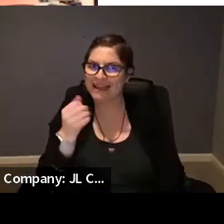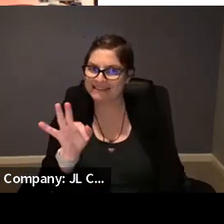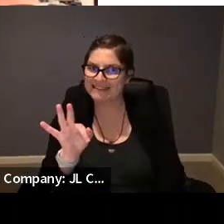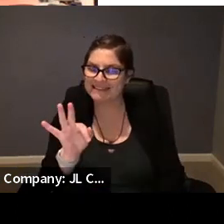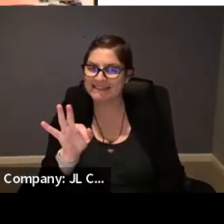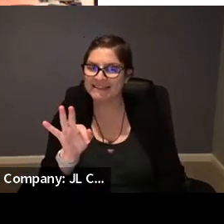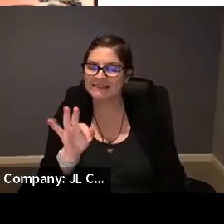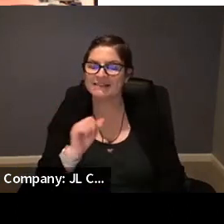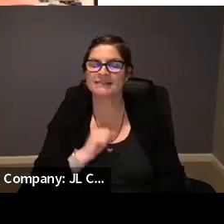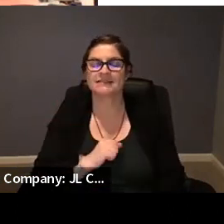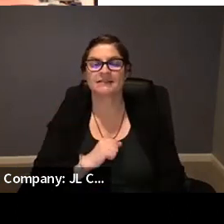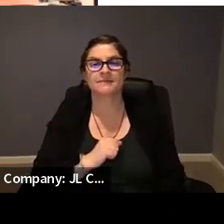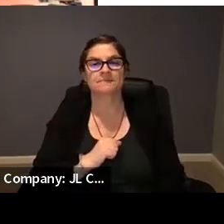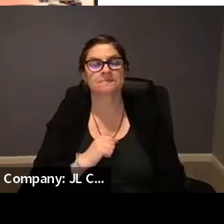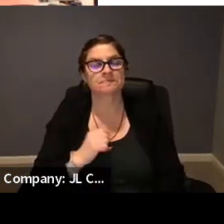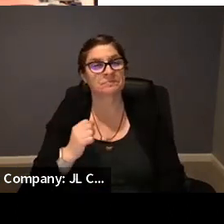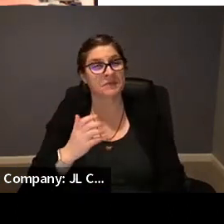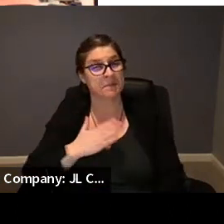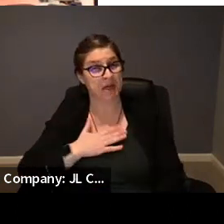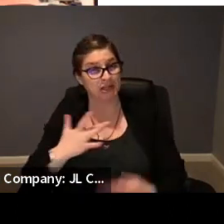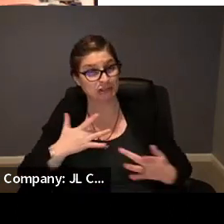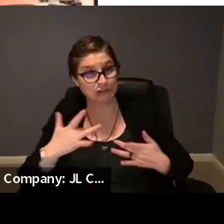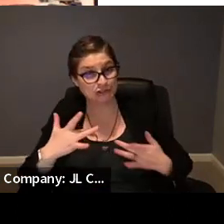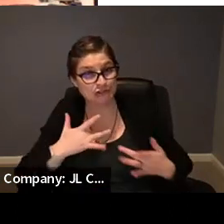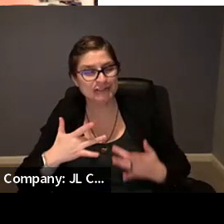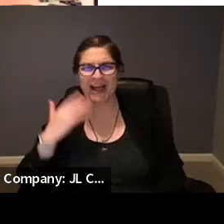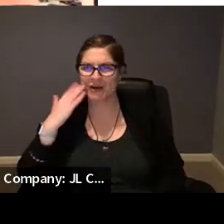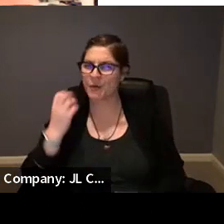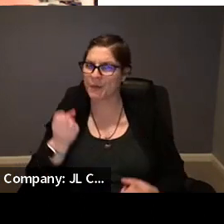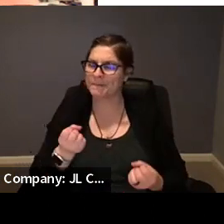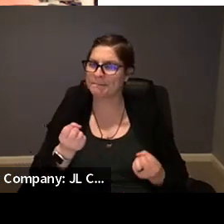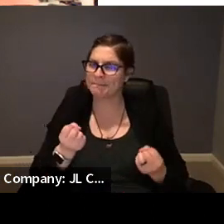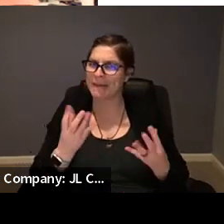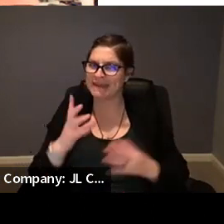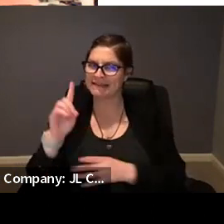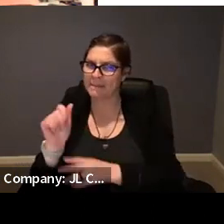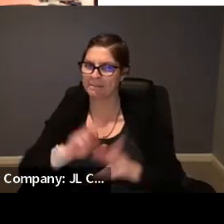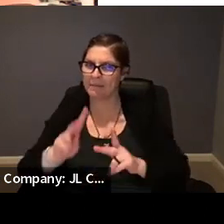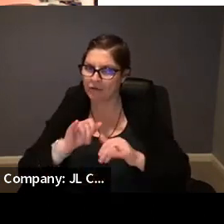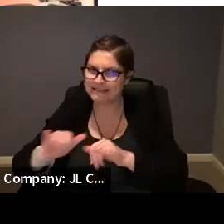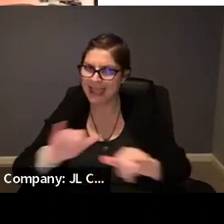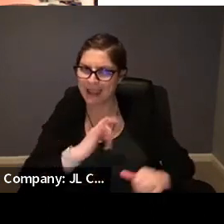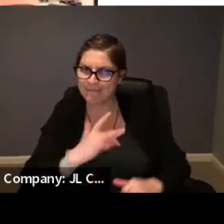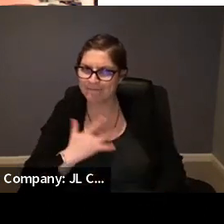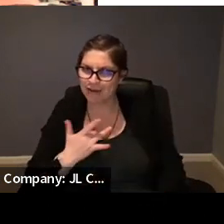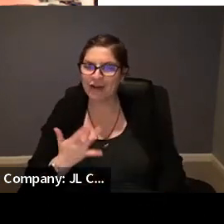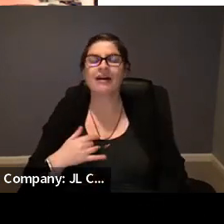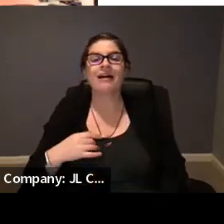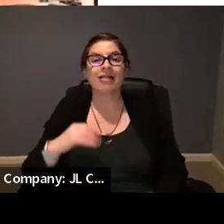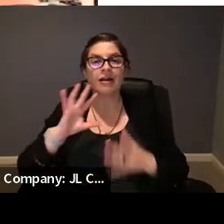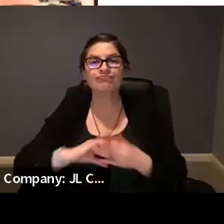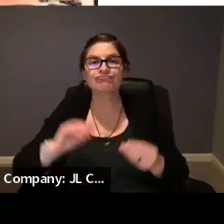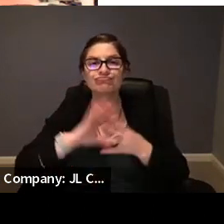And one concern that I've had, and I know is shared by many other disabled folks, are narratives floating